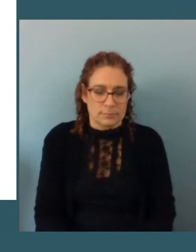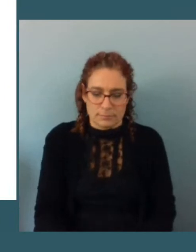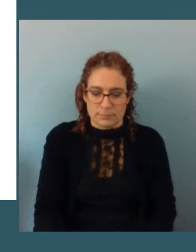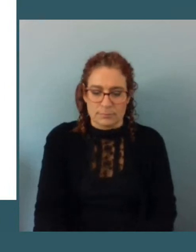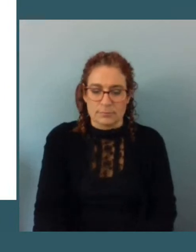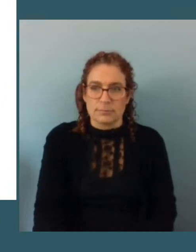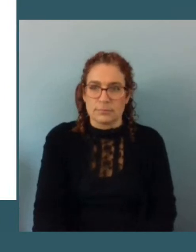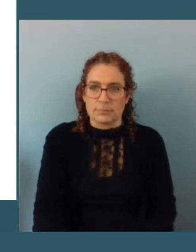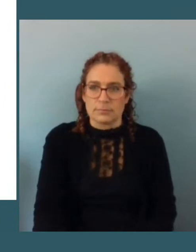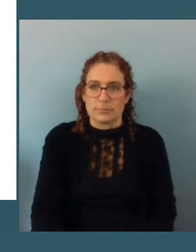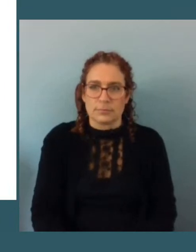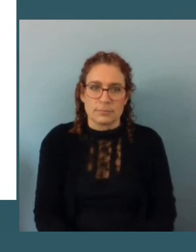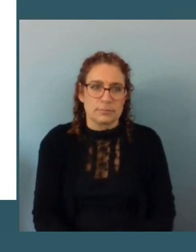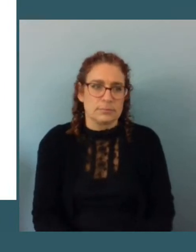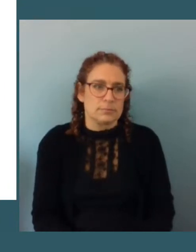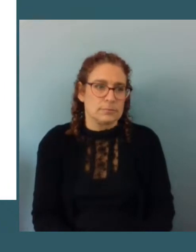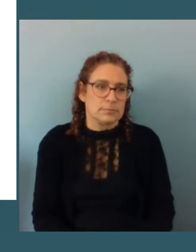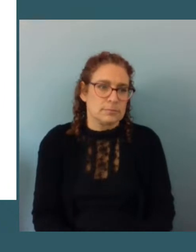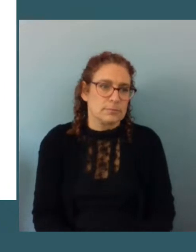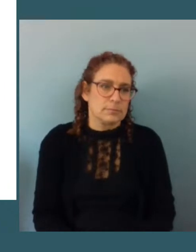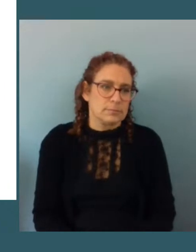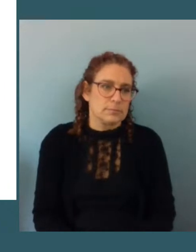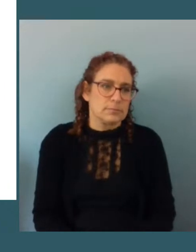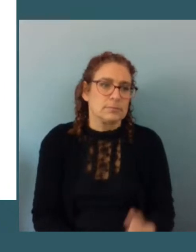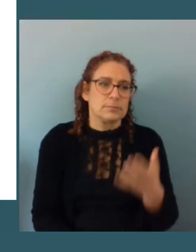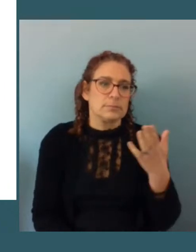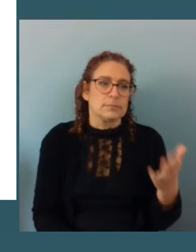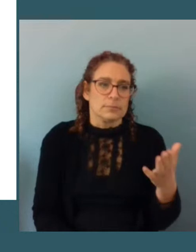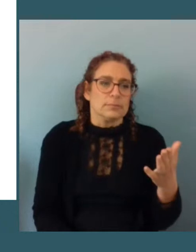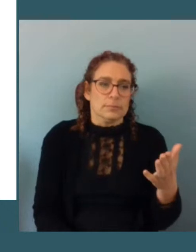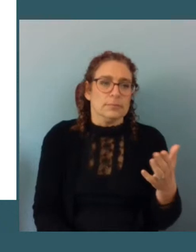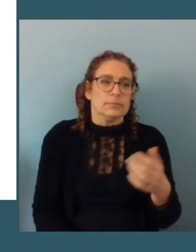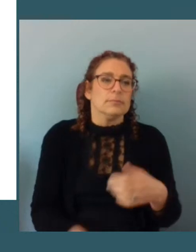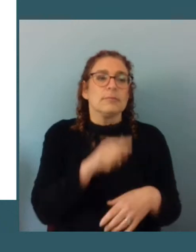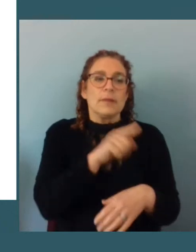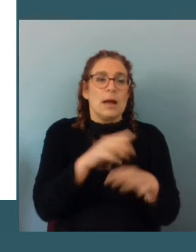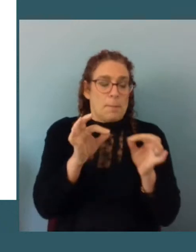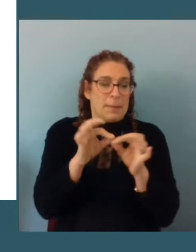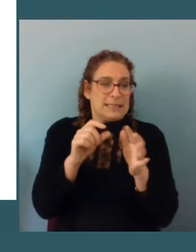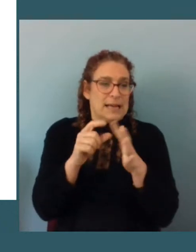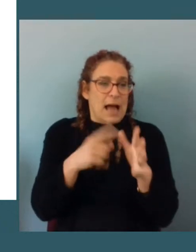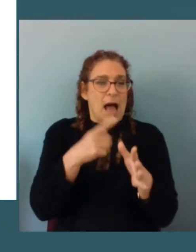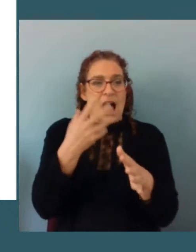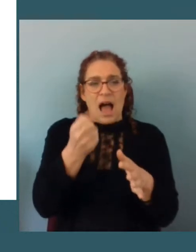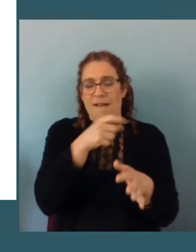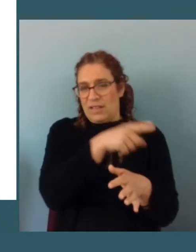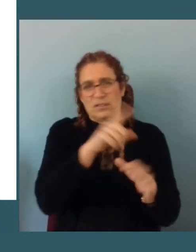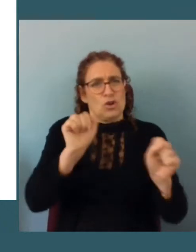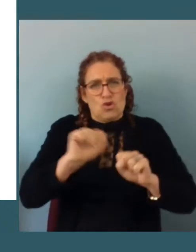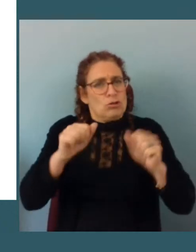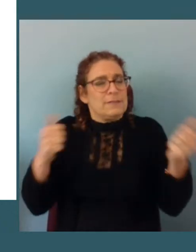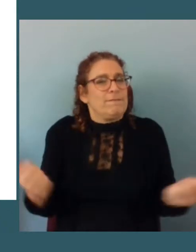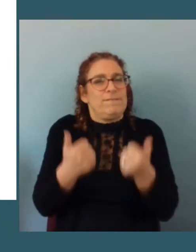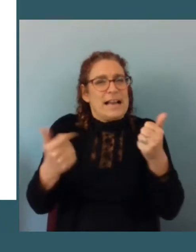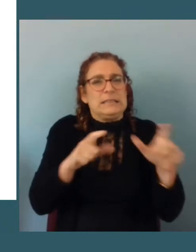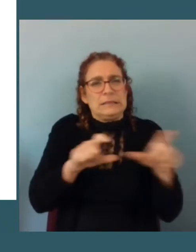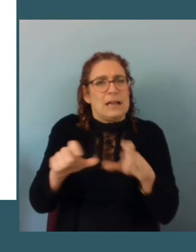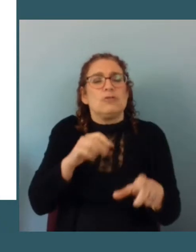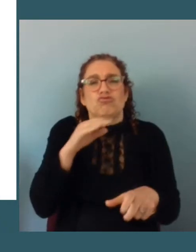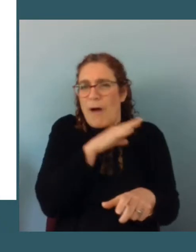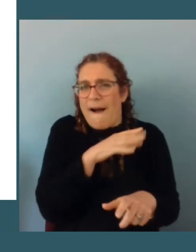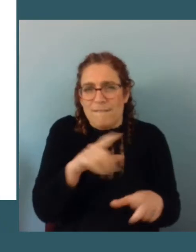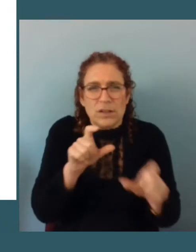The Food Allergy Specialist Group, part of the BDA, they also have a draft version that is still being worked on at the moment. And this is a